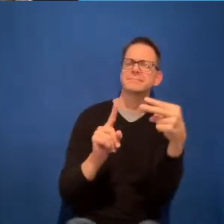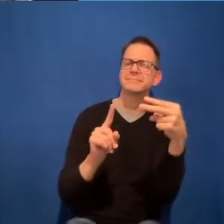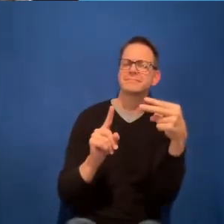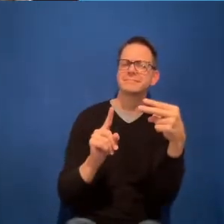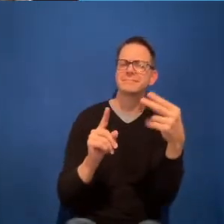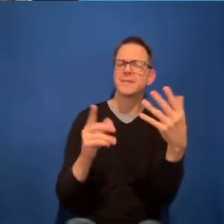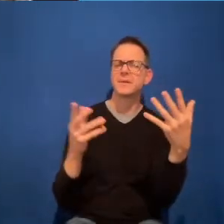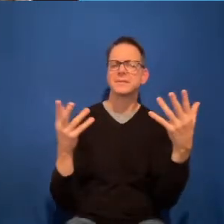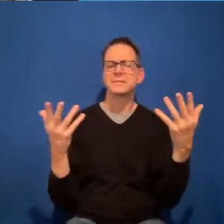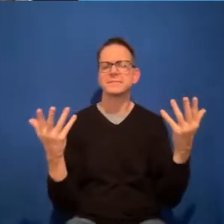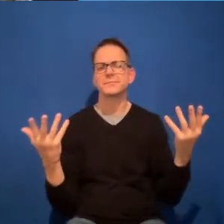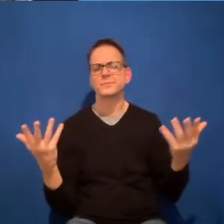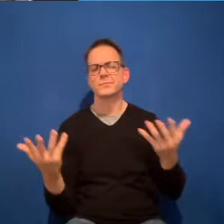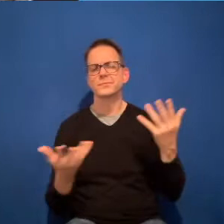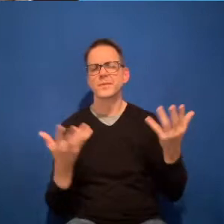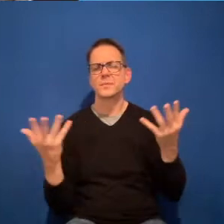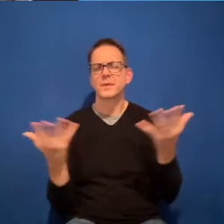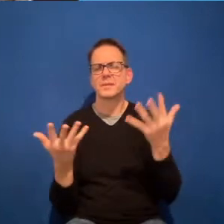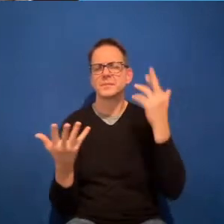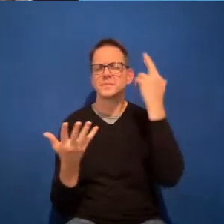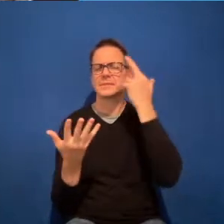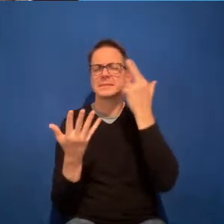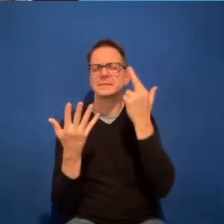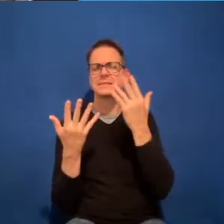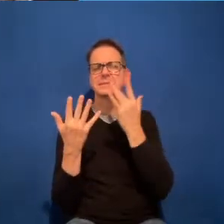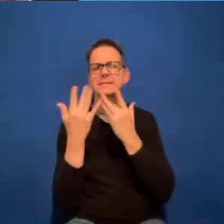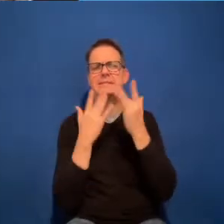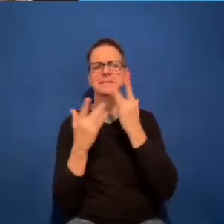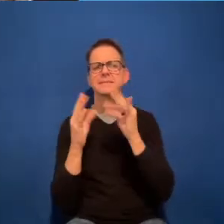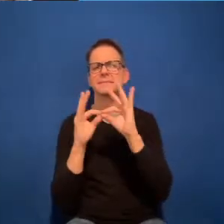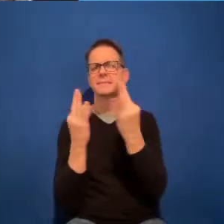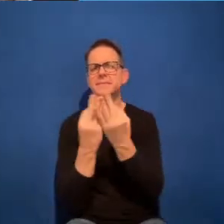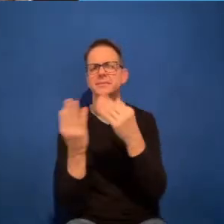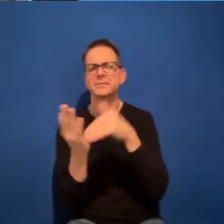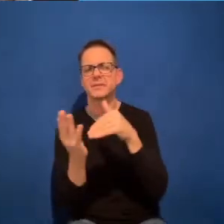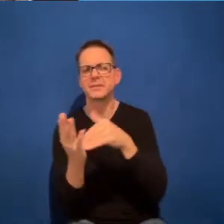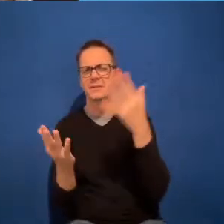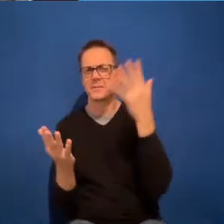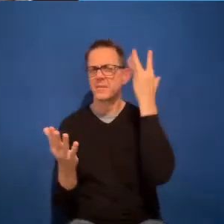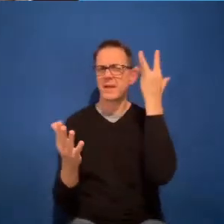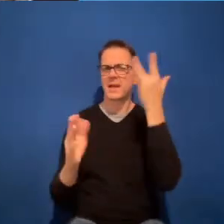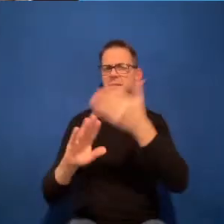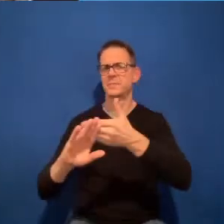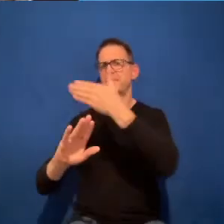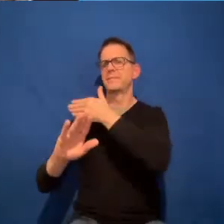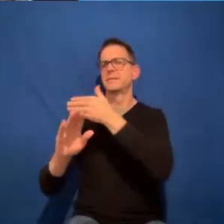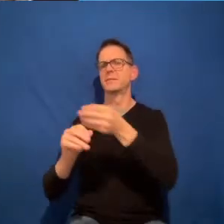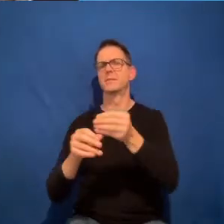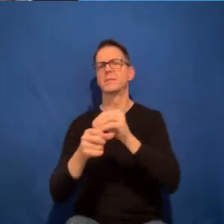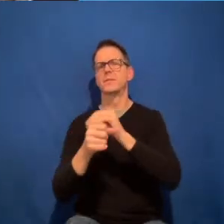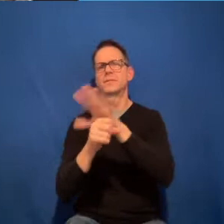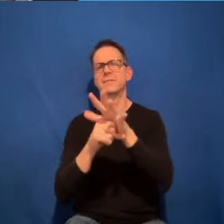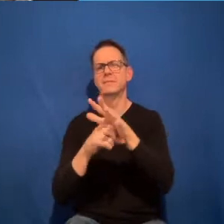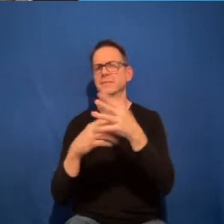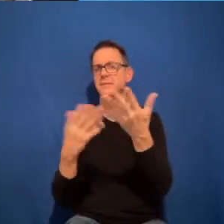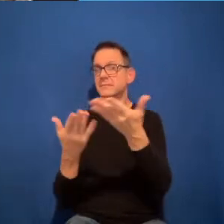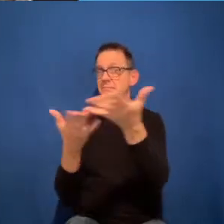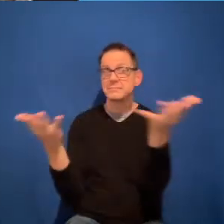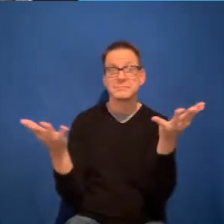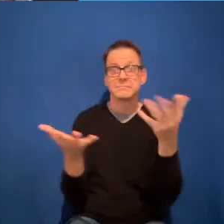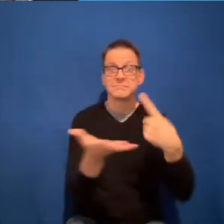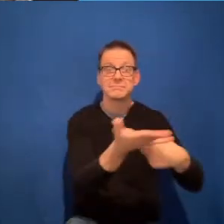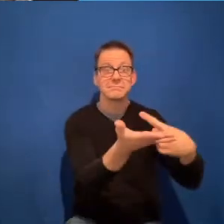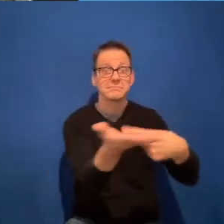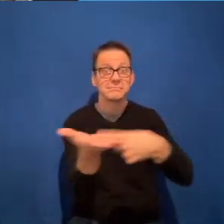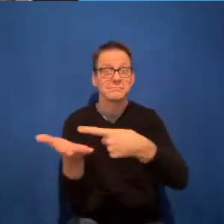contributed to the family doctor shortage in Alberta prior to COVID? So I'm just going to open the floor to all of you so we